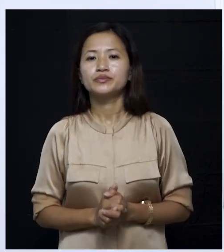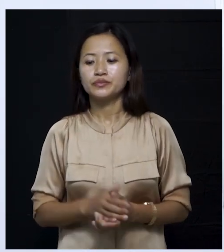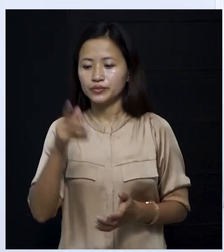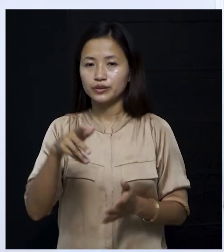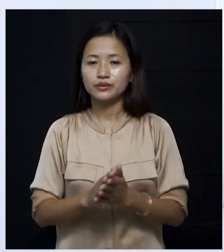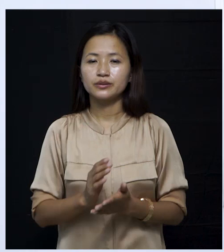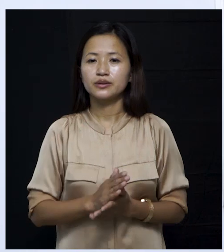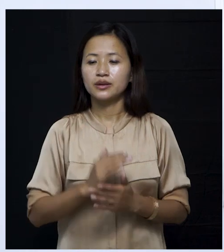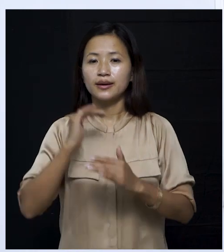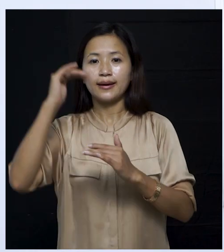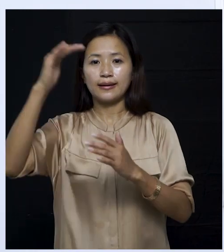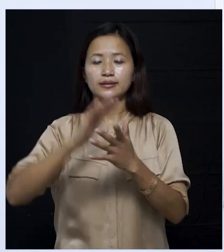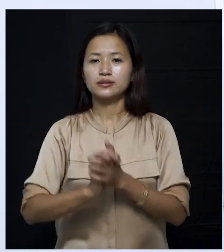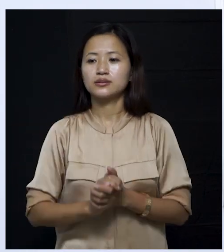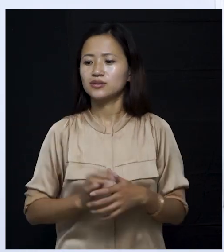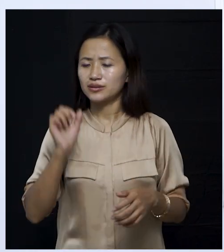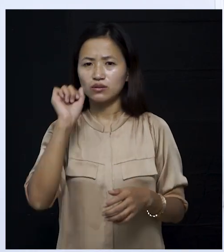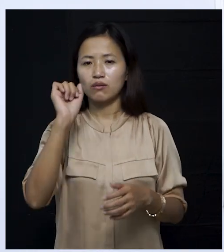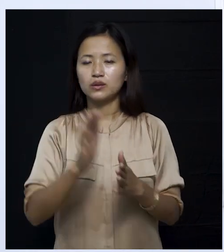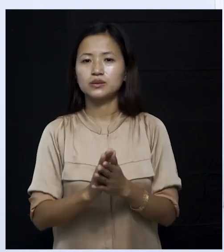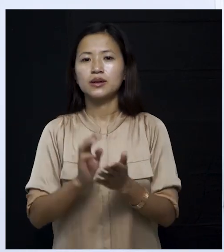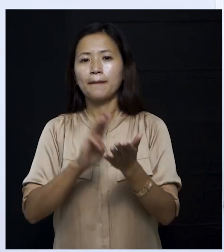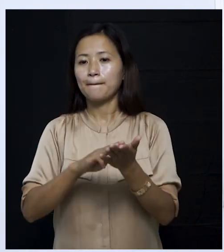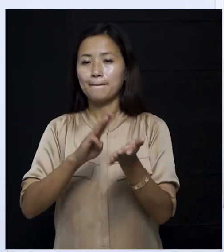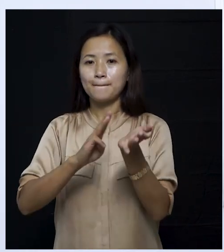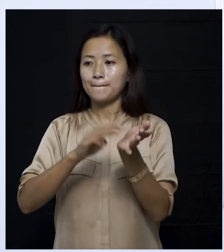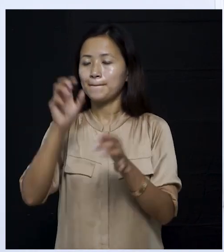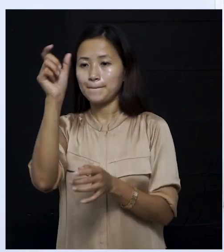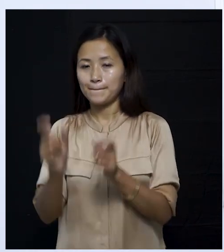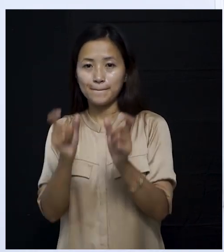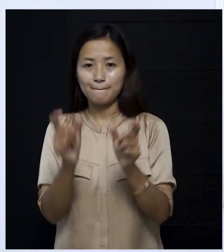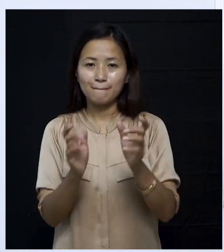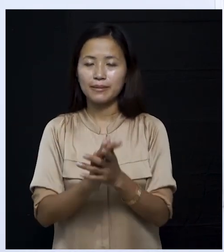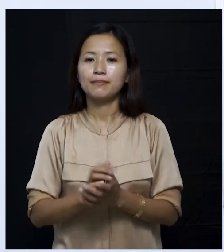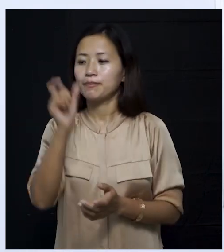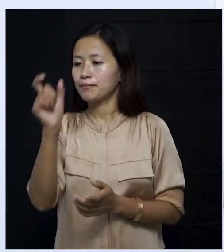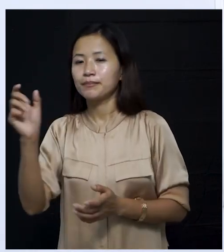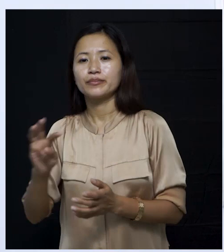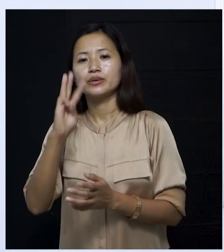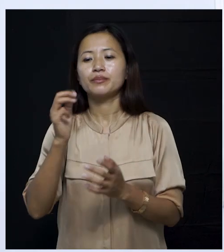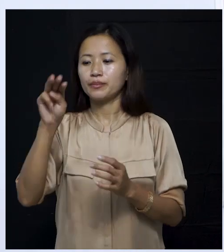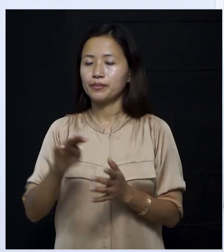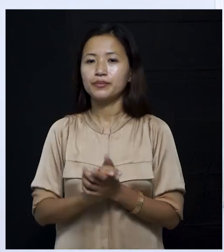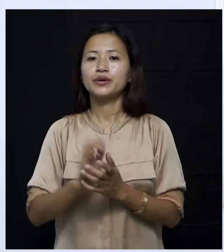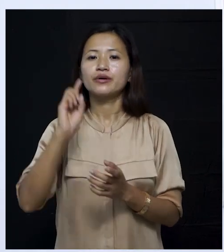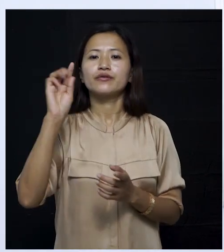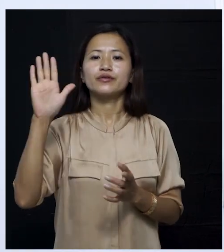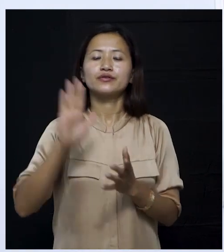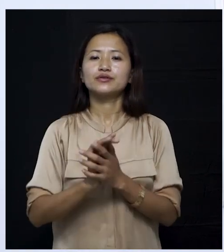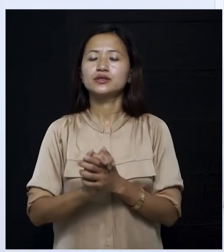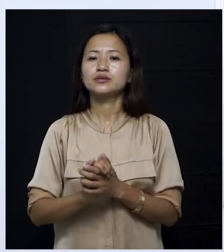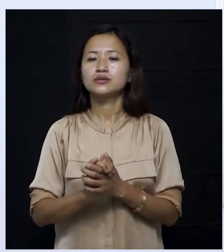will be having its own member, okay, and those members, okay, it usually have 15